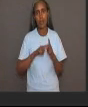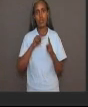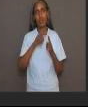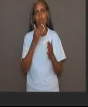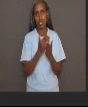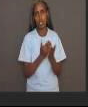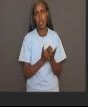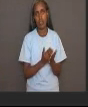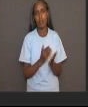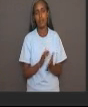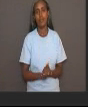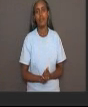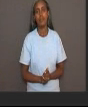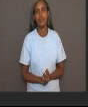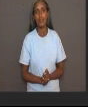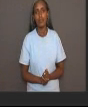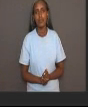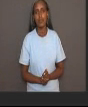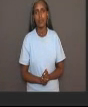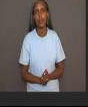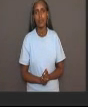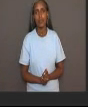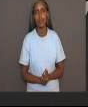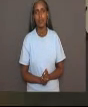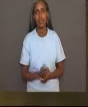Let's get back to our lesson.